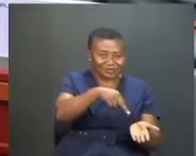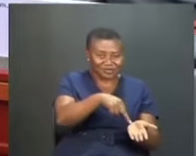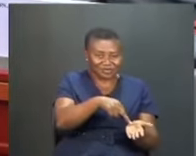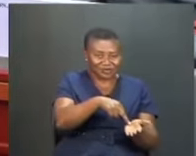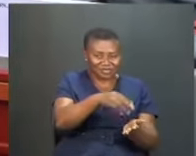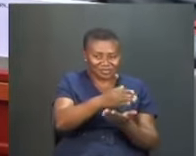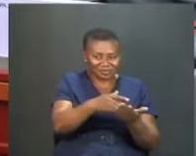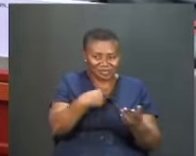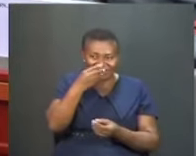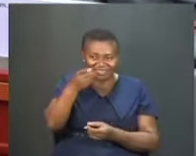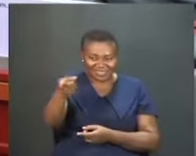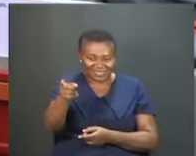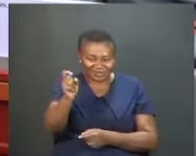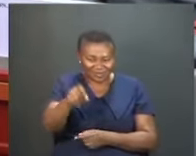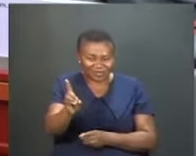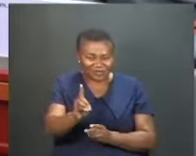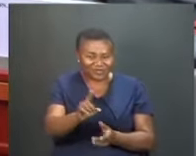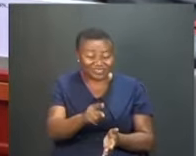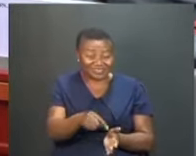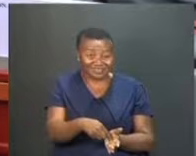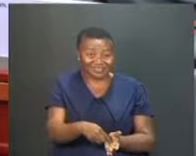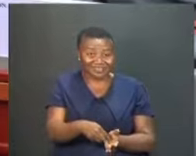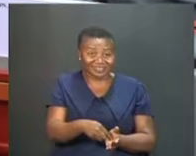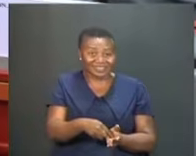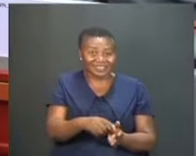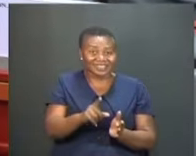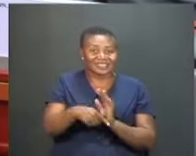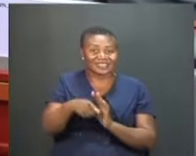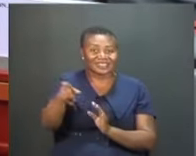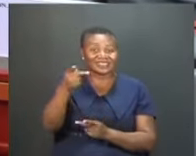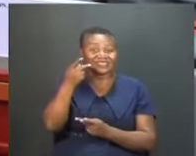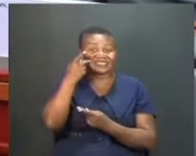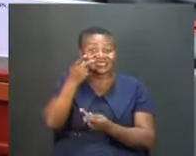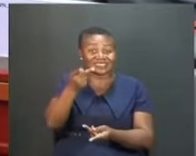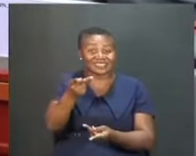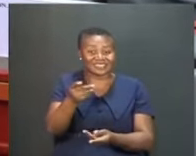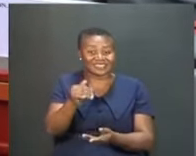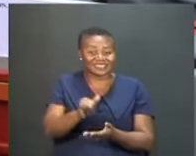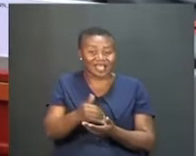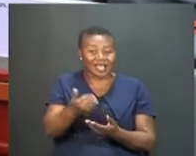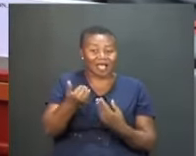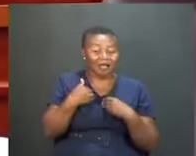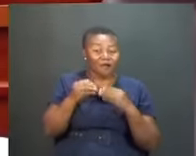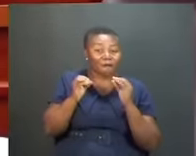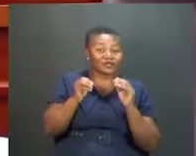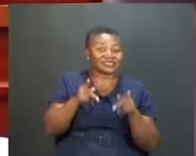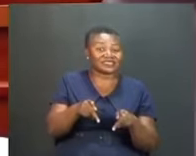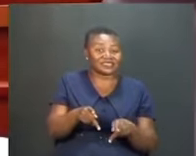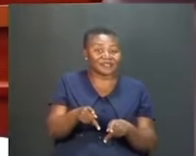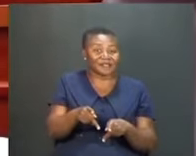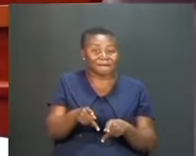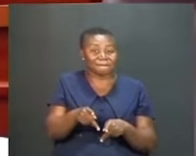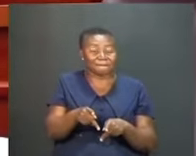him, and then, you know, he saw the opportunity. He saw the